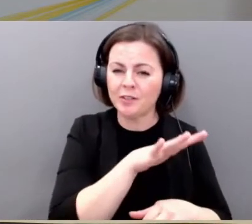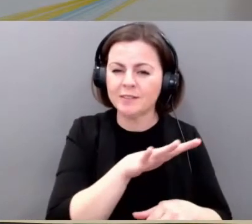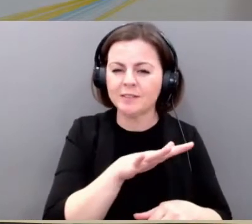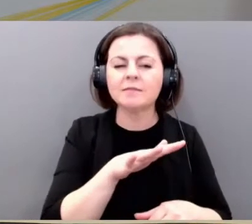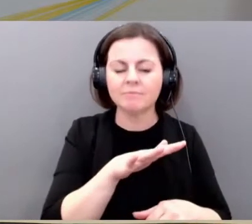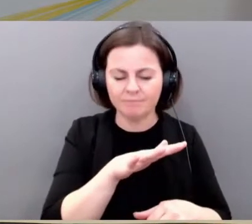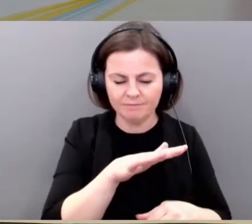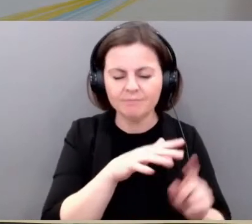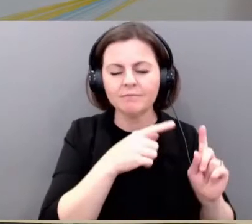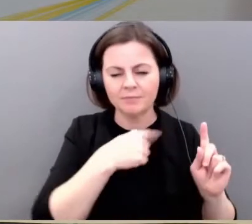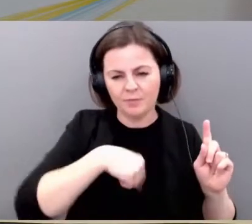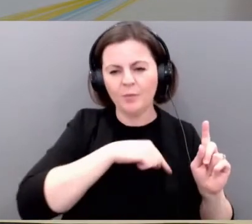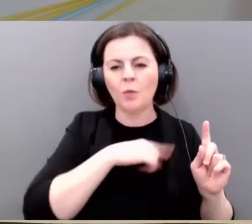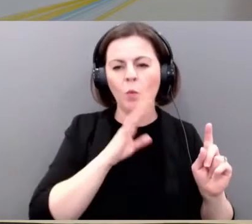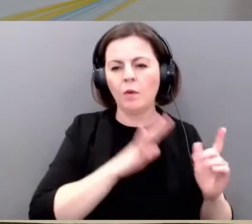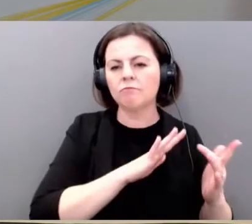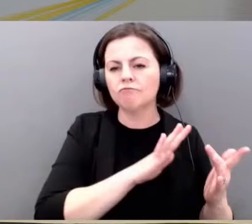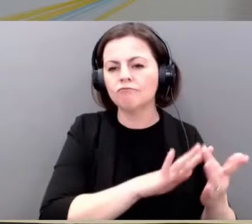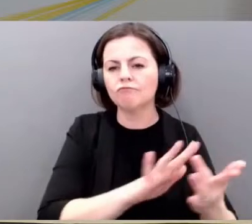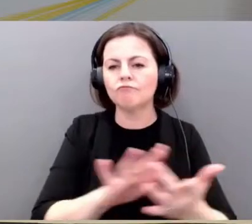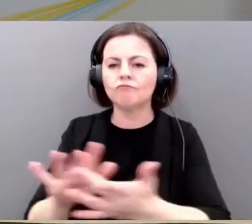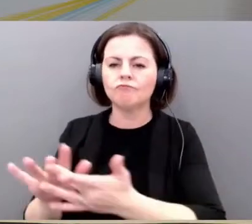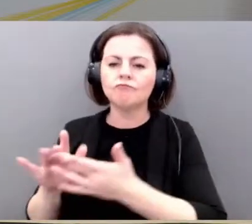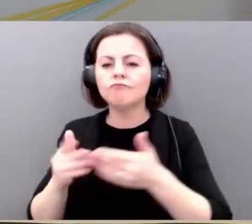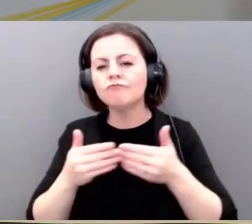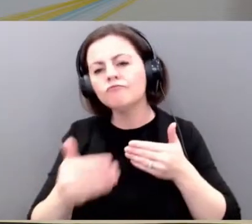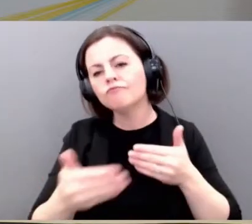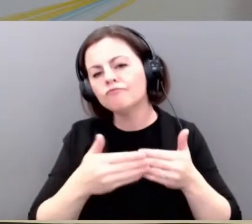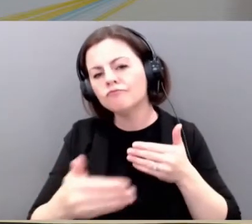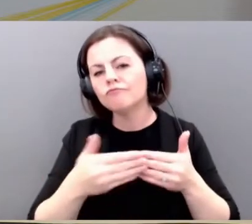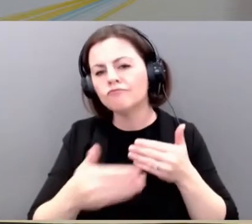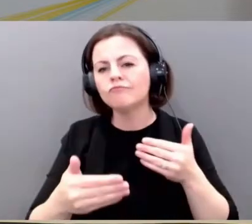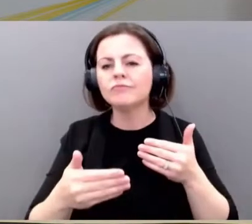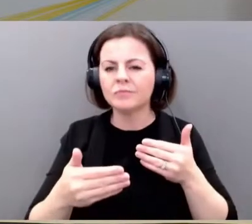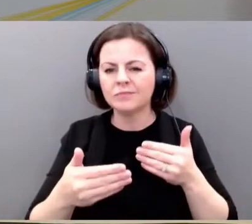contacted over the next 3 days. We'll have